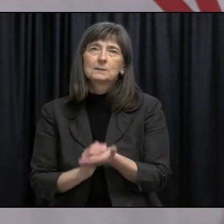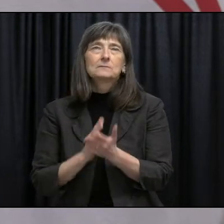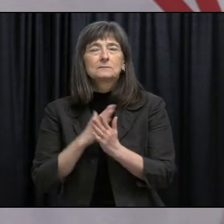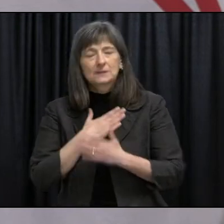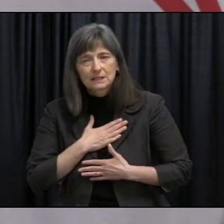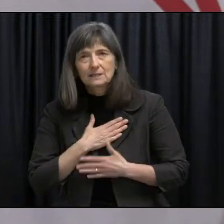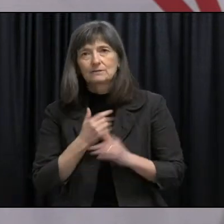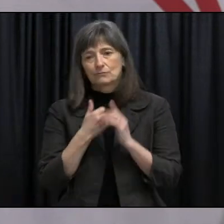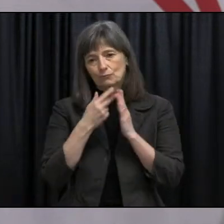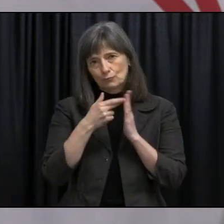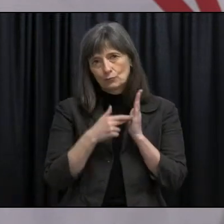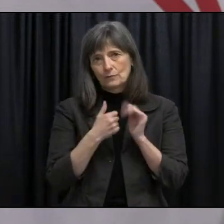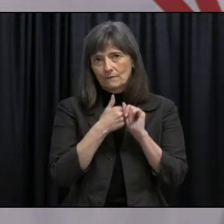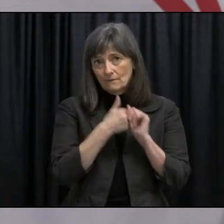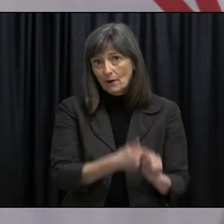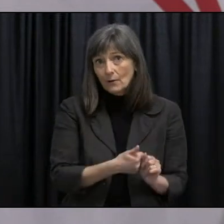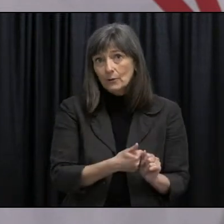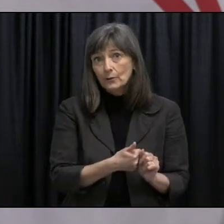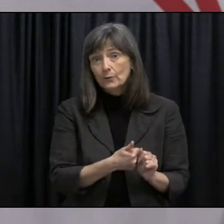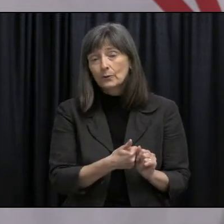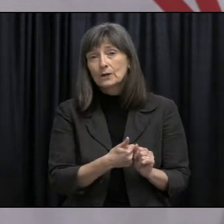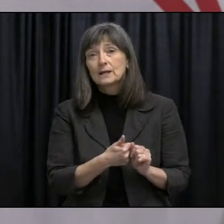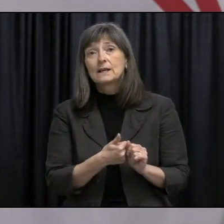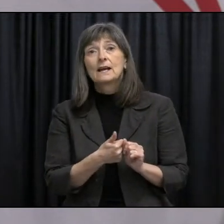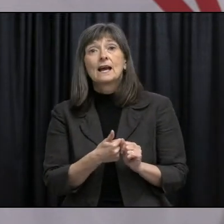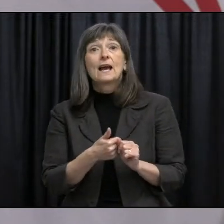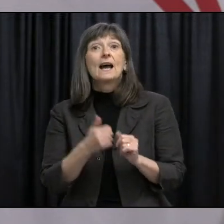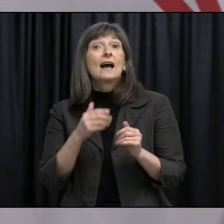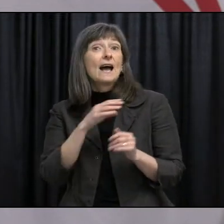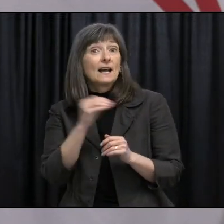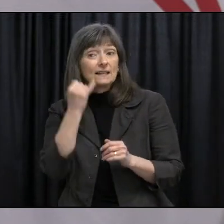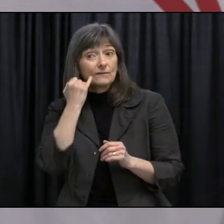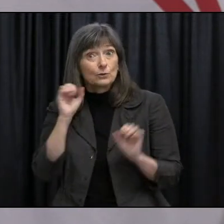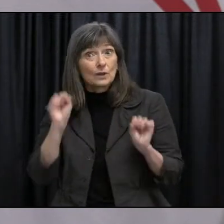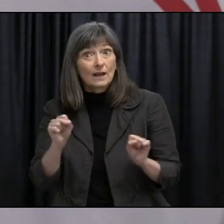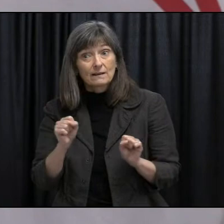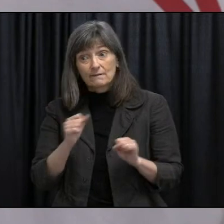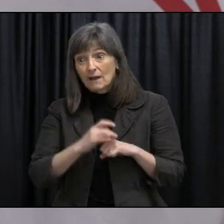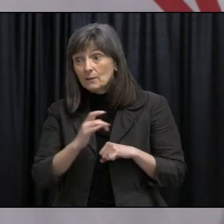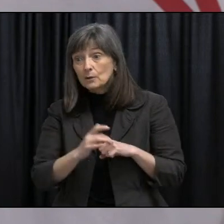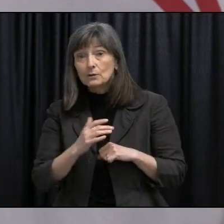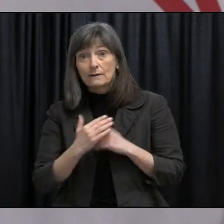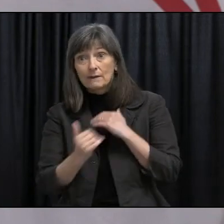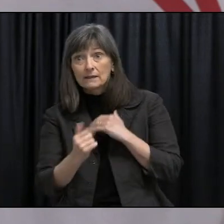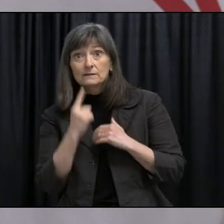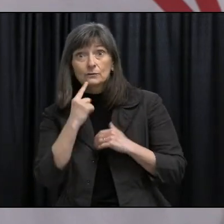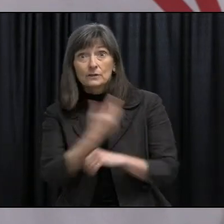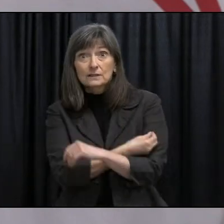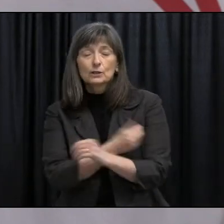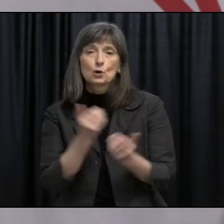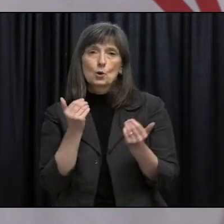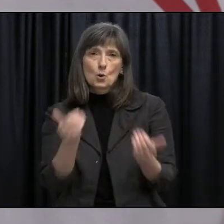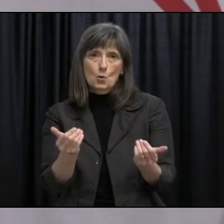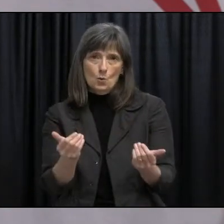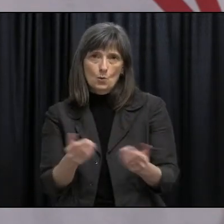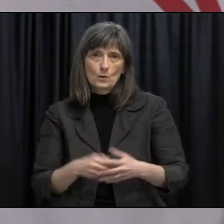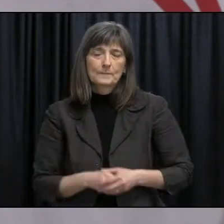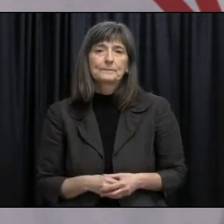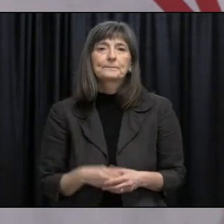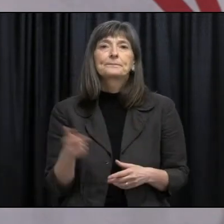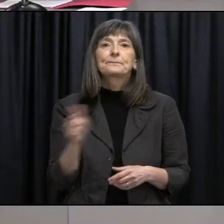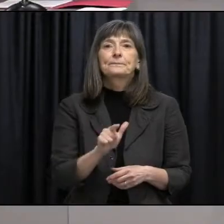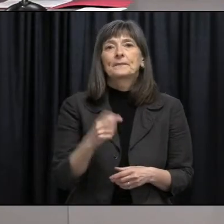guidelines by Dr. Fitzgerald and her team and get vaccinated when you can. With that, I'll turn it over to Dr. Haggie for some